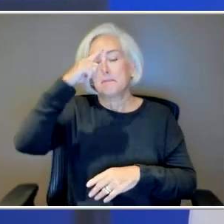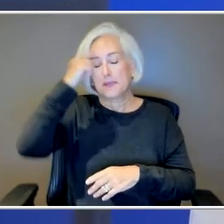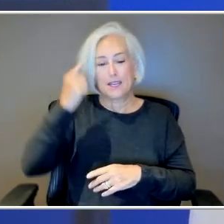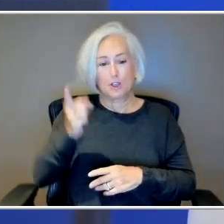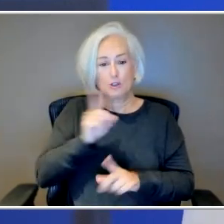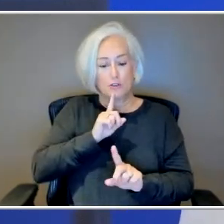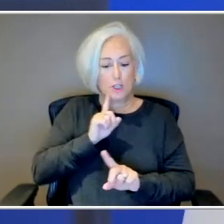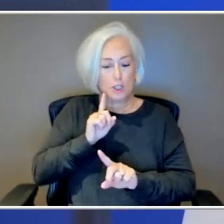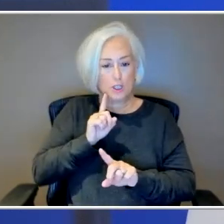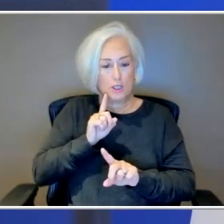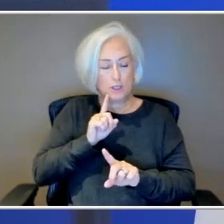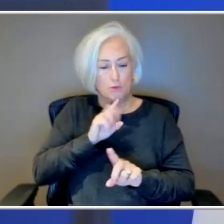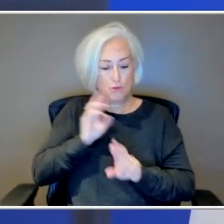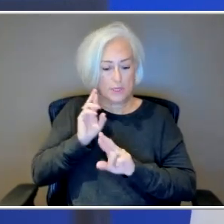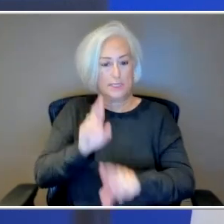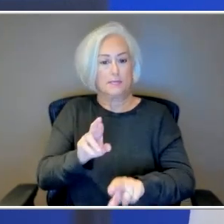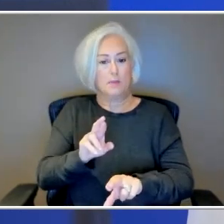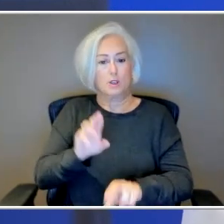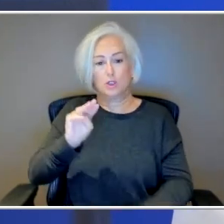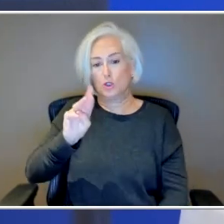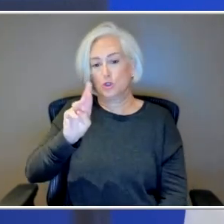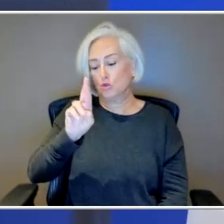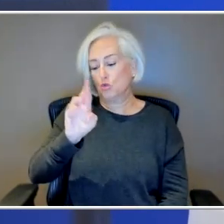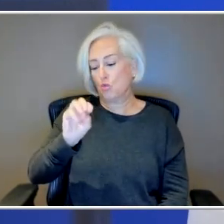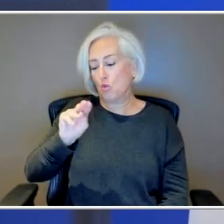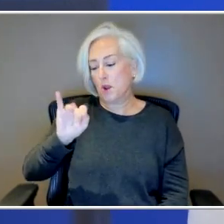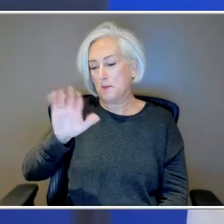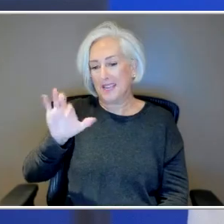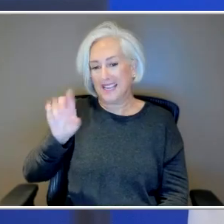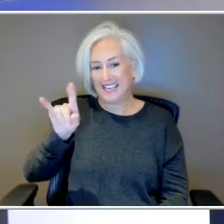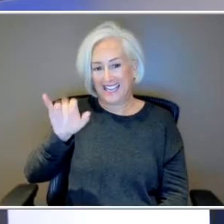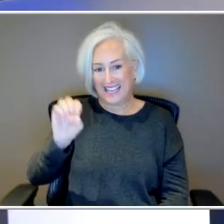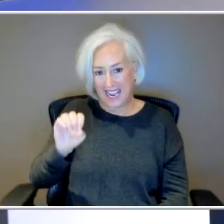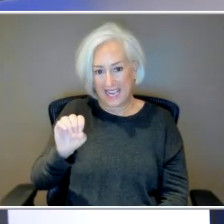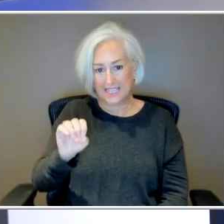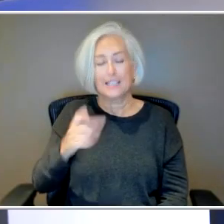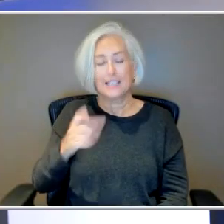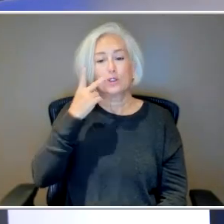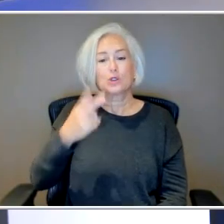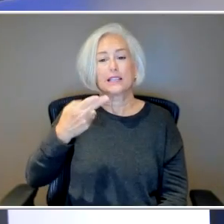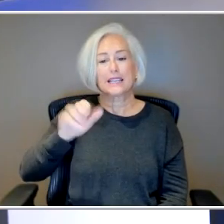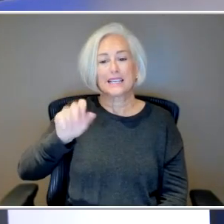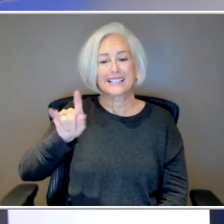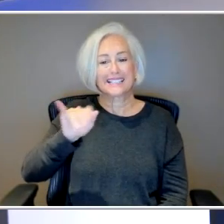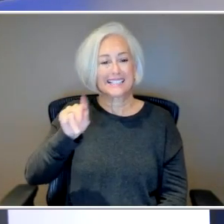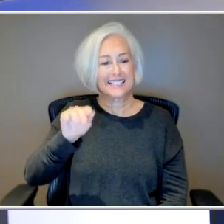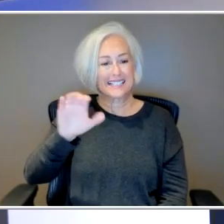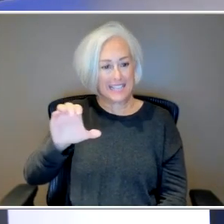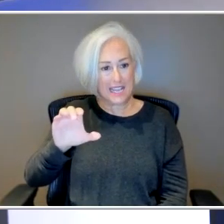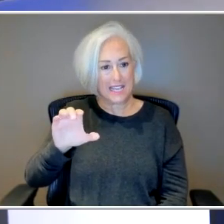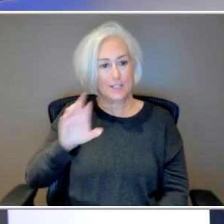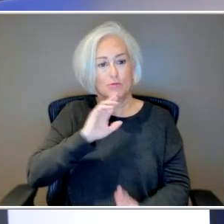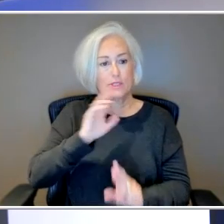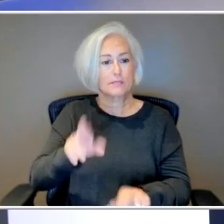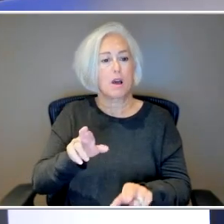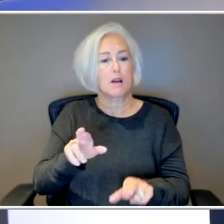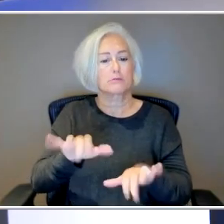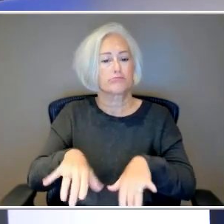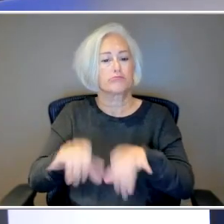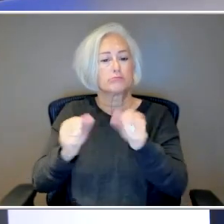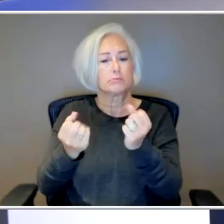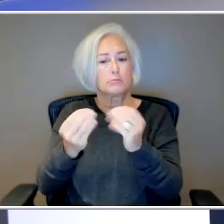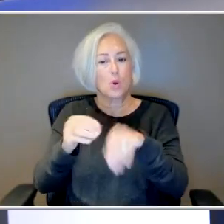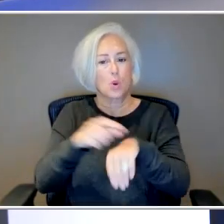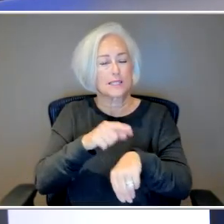to Remicade, but to see the histologic response usually takes more time. Remind us of the colonoscopy guidelines. When should we be getting them? So,